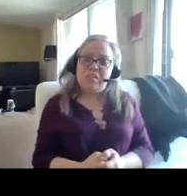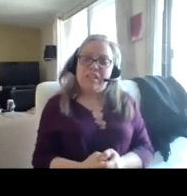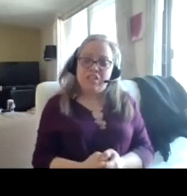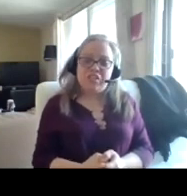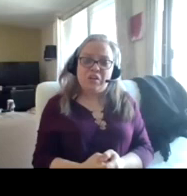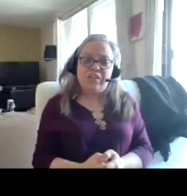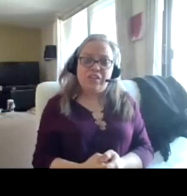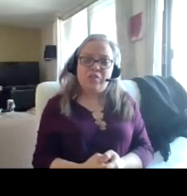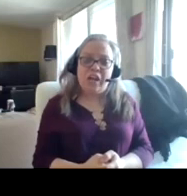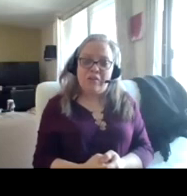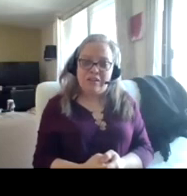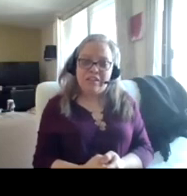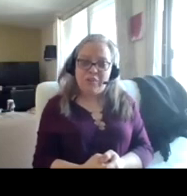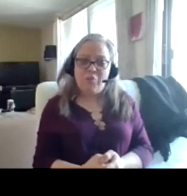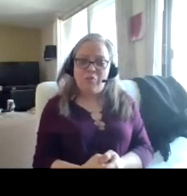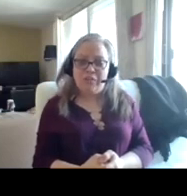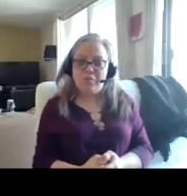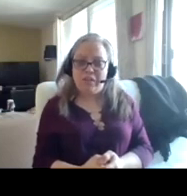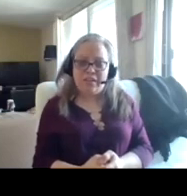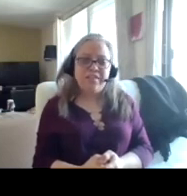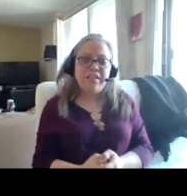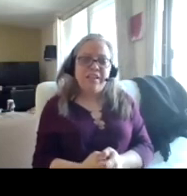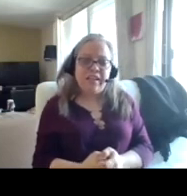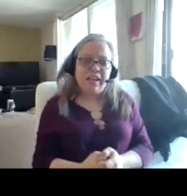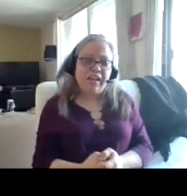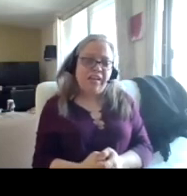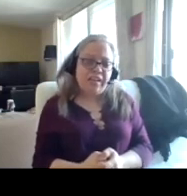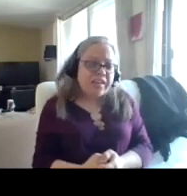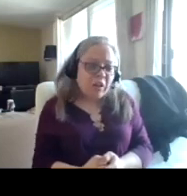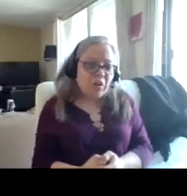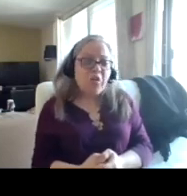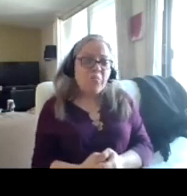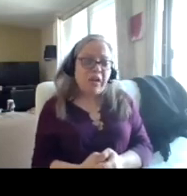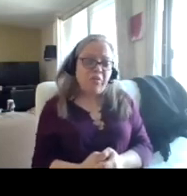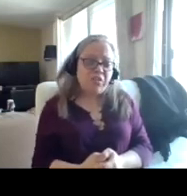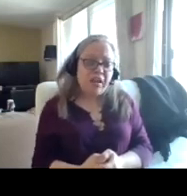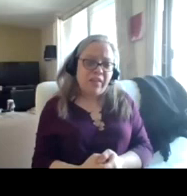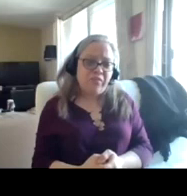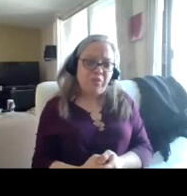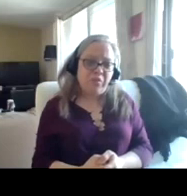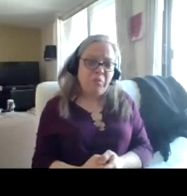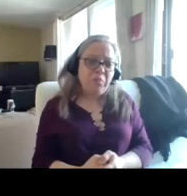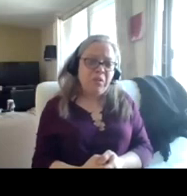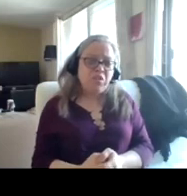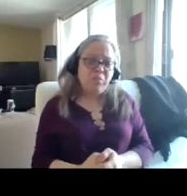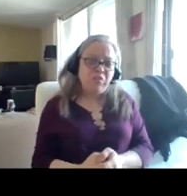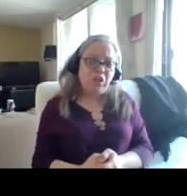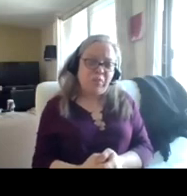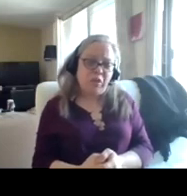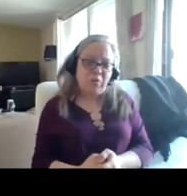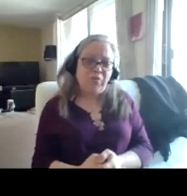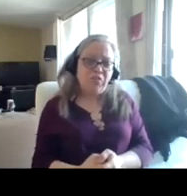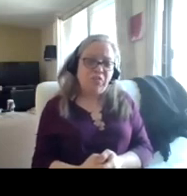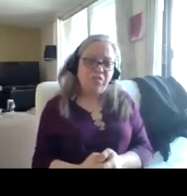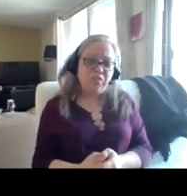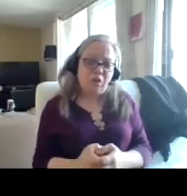those conditions that are considered high risk. And I won't read through these in detail, but I will just highlight a few of them. So we've talked about the